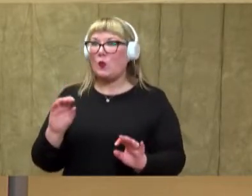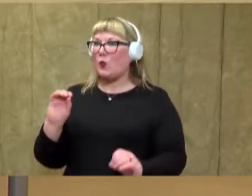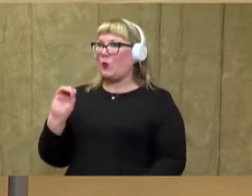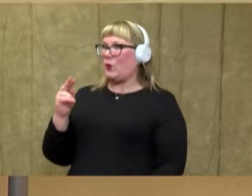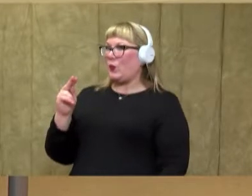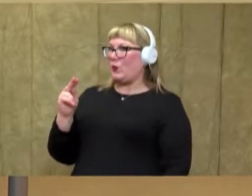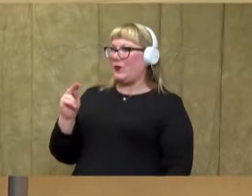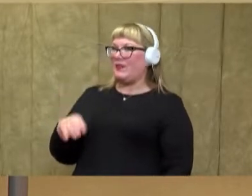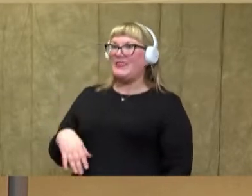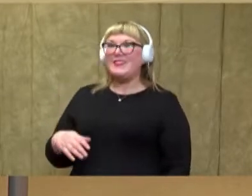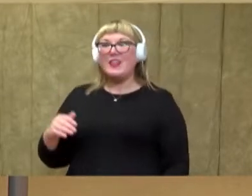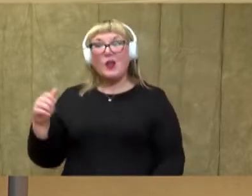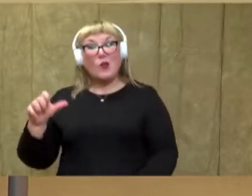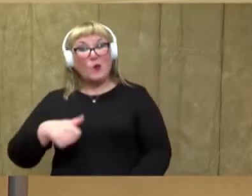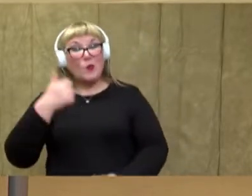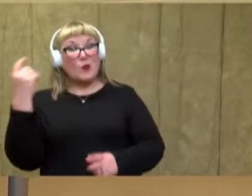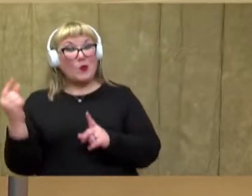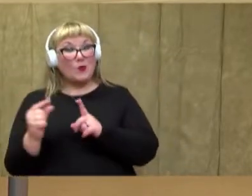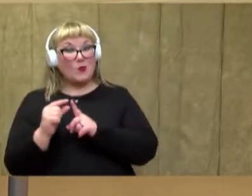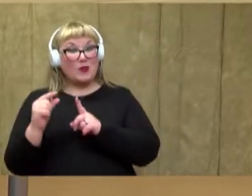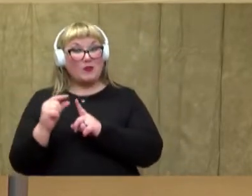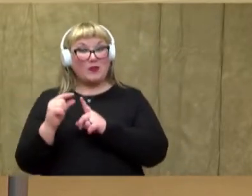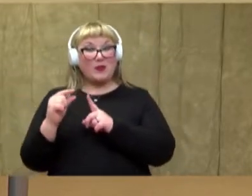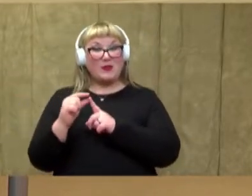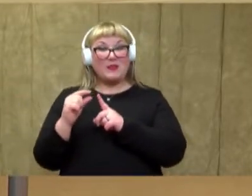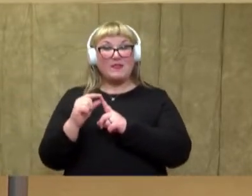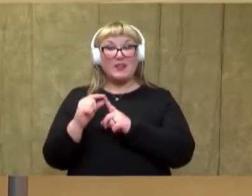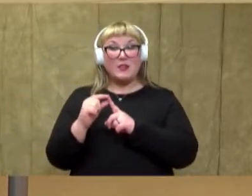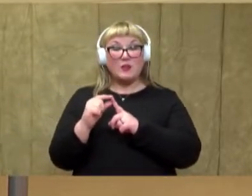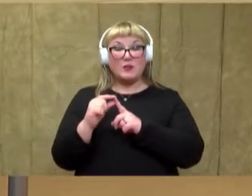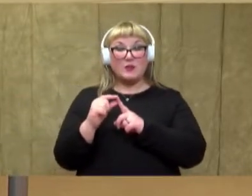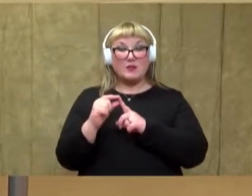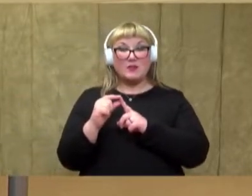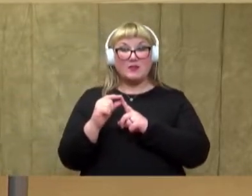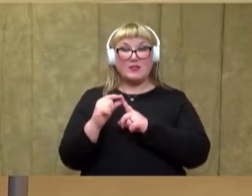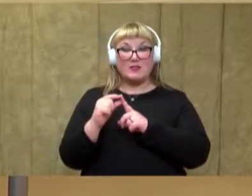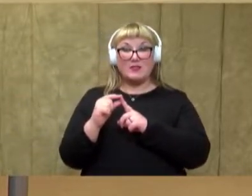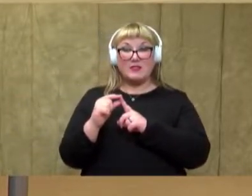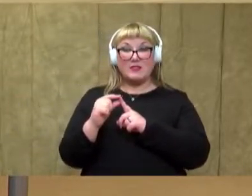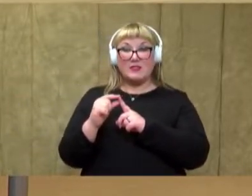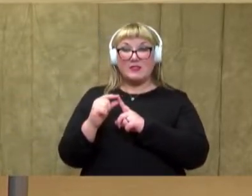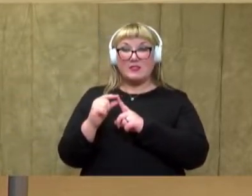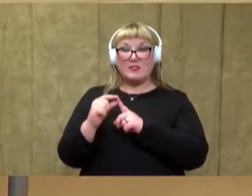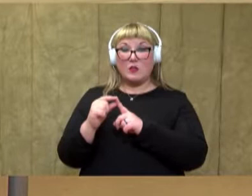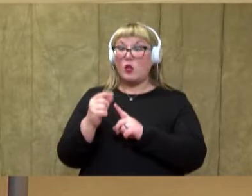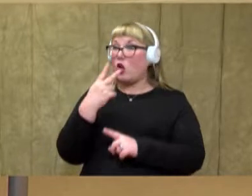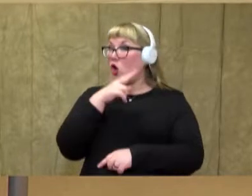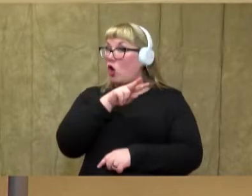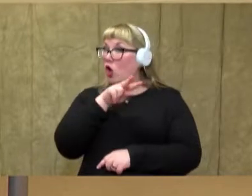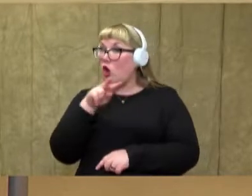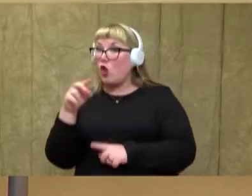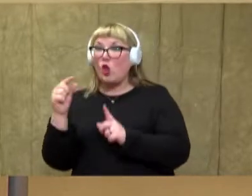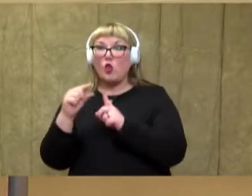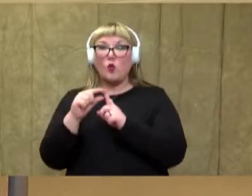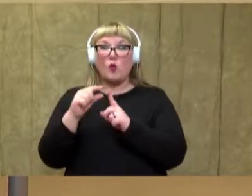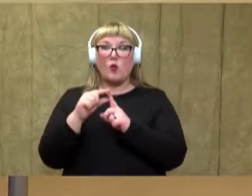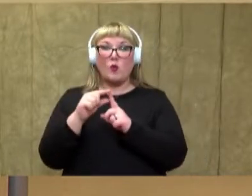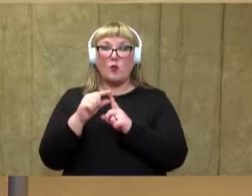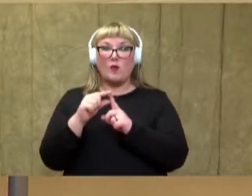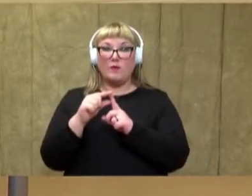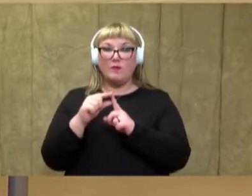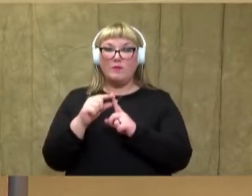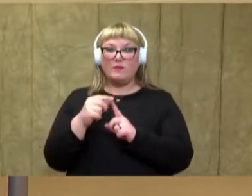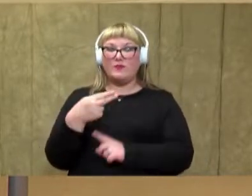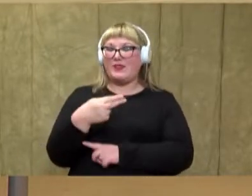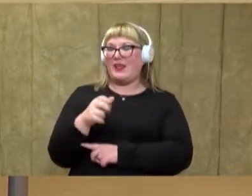Oh, here's another word for us. All right, so once again, this is our steps. We look at the word all the way through.